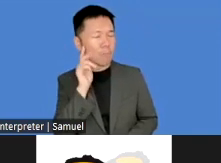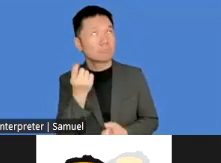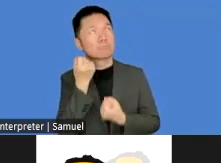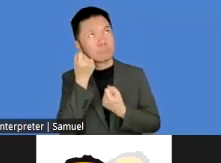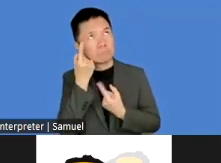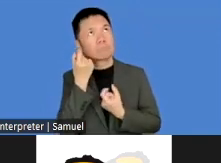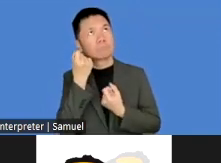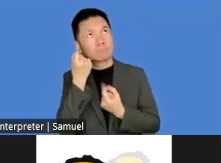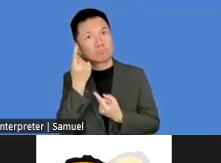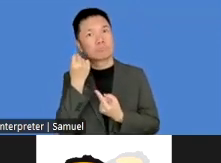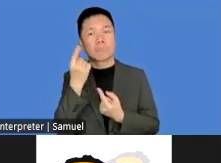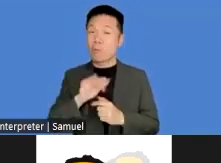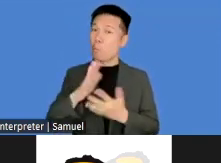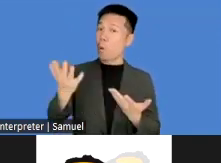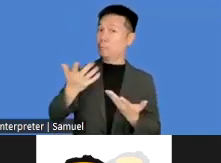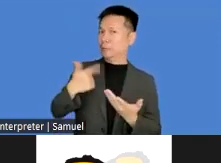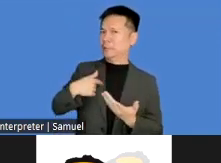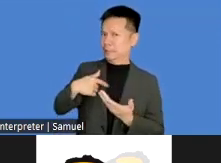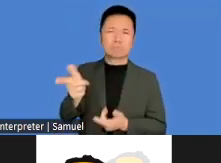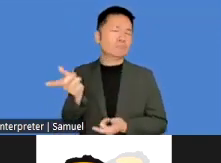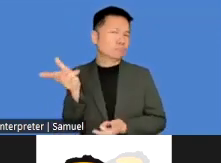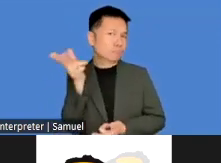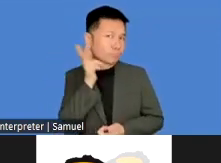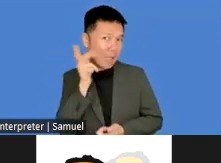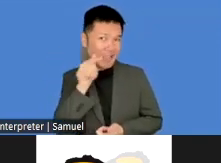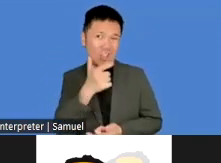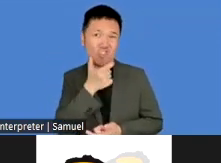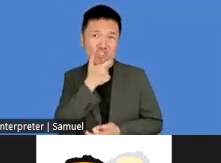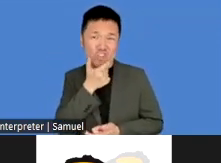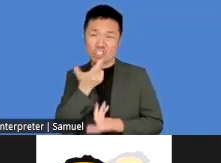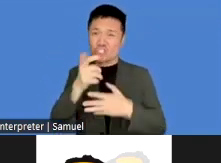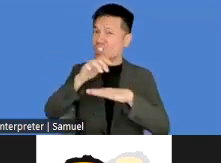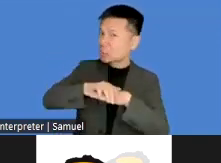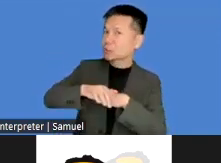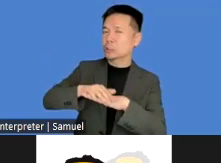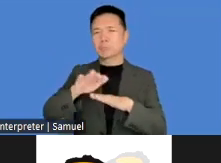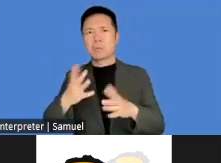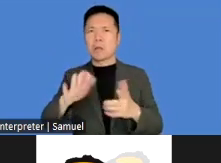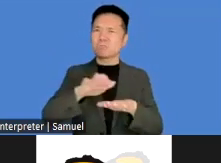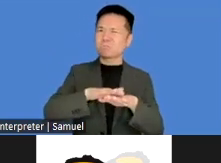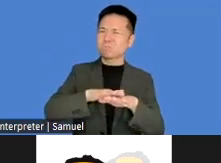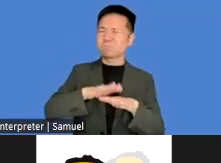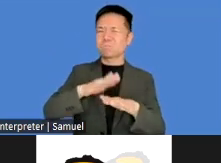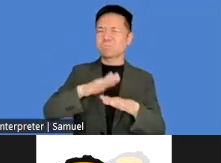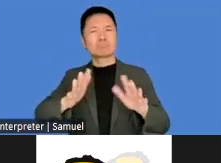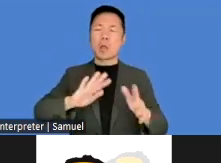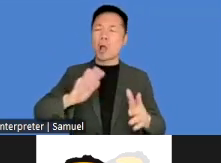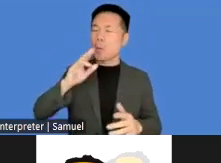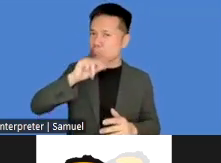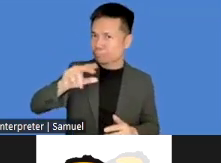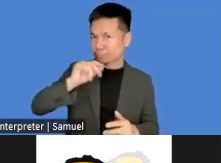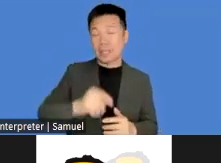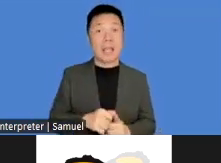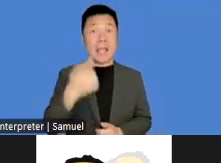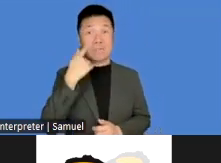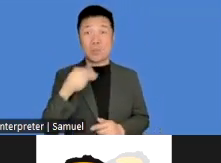who are not mother tongue English speakers. Kindly please also avoid using jargon, acronyms, as well as